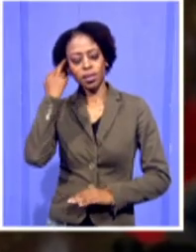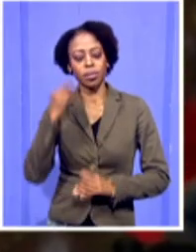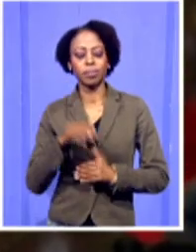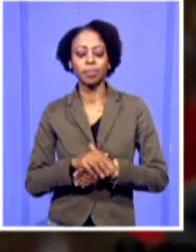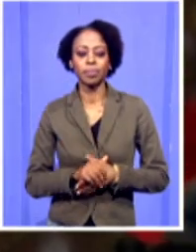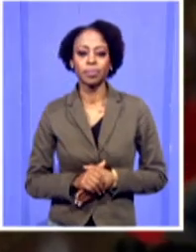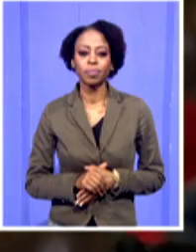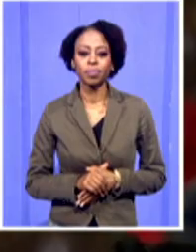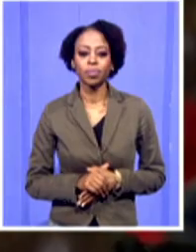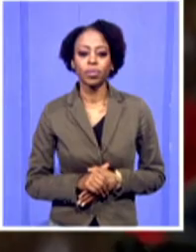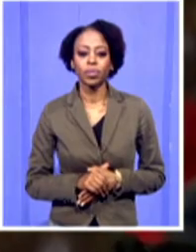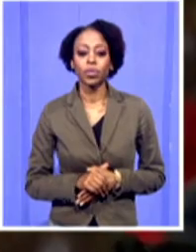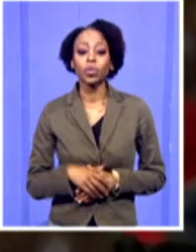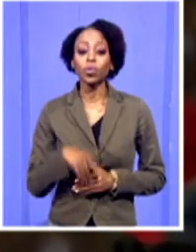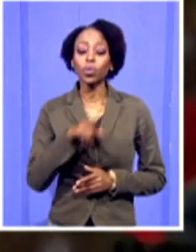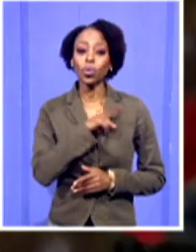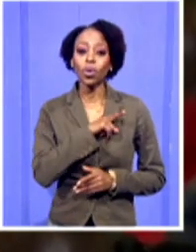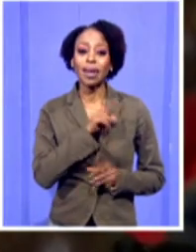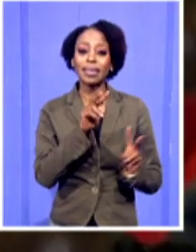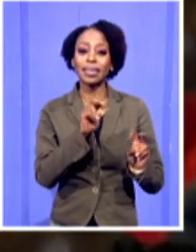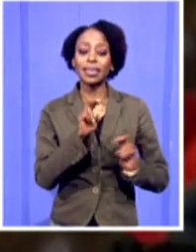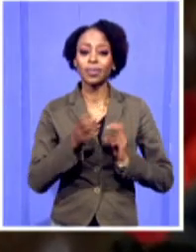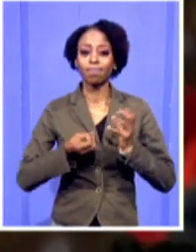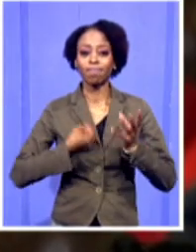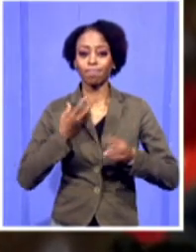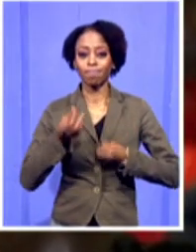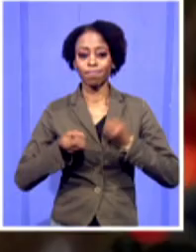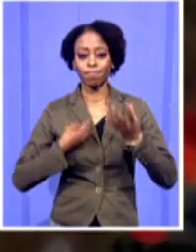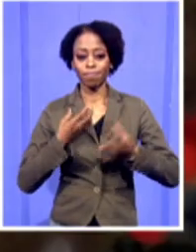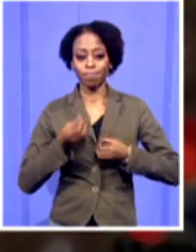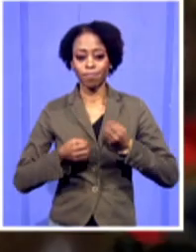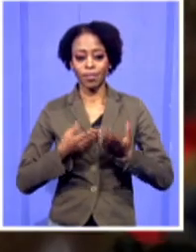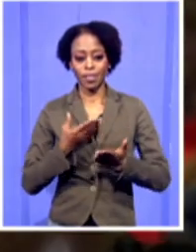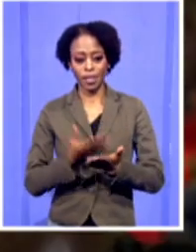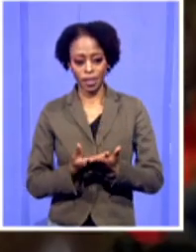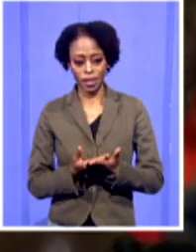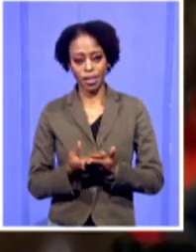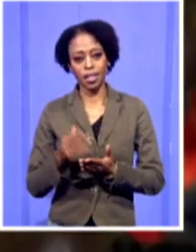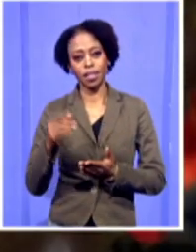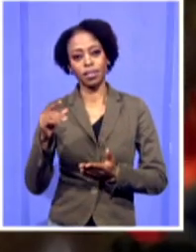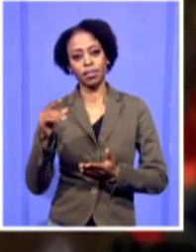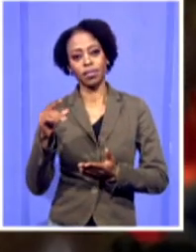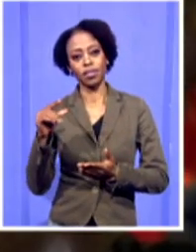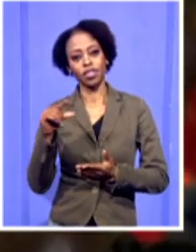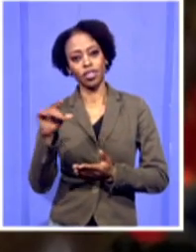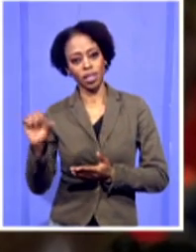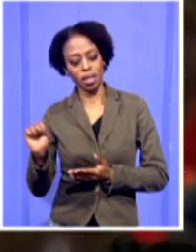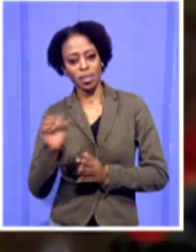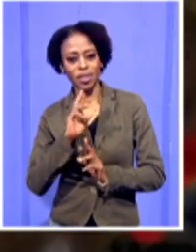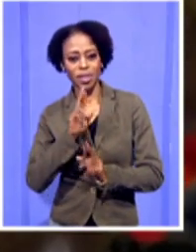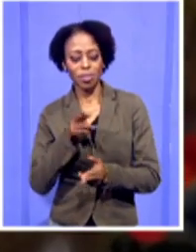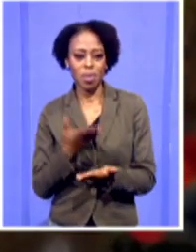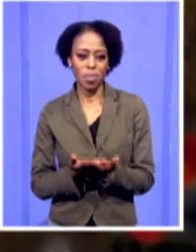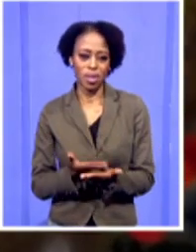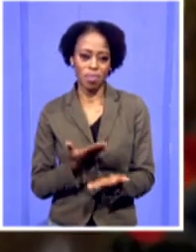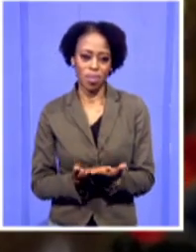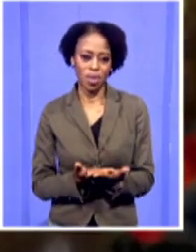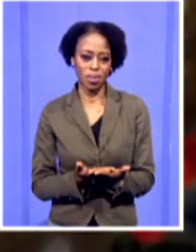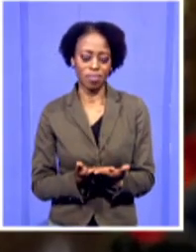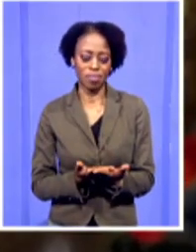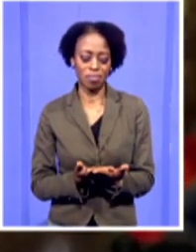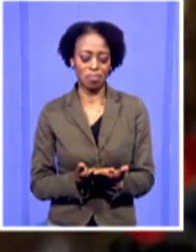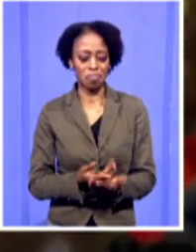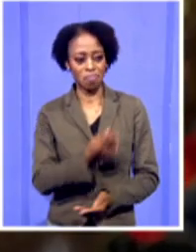Because the issues they raise, they may be conversing and the GS may respond to them. The chair of the YCL was